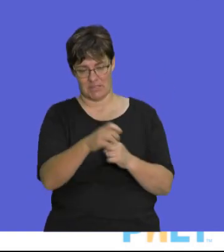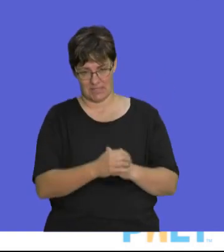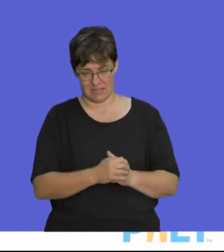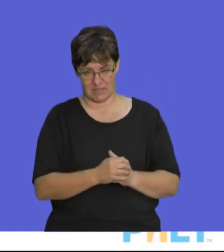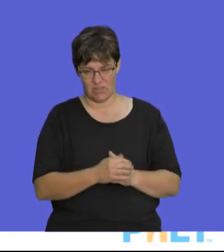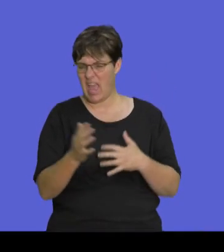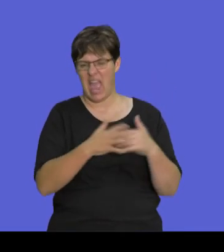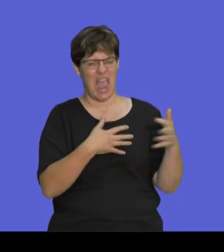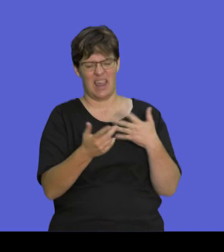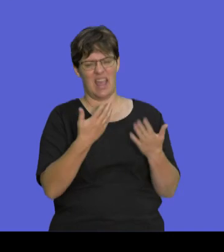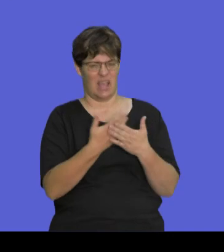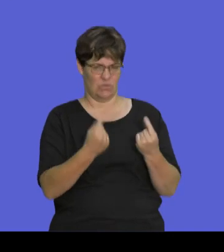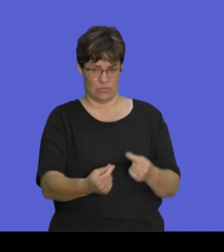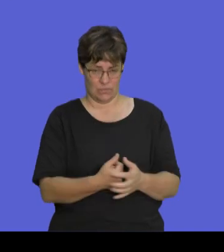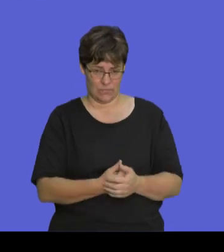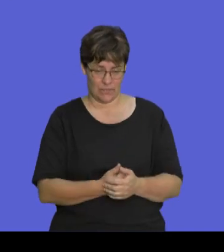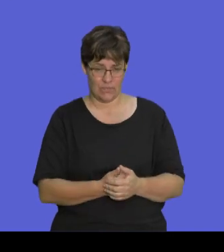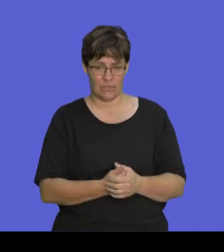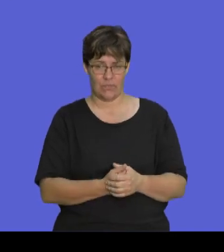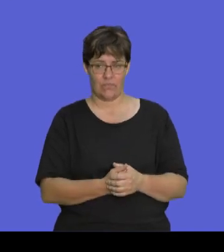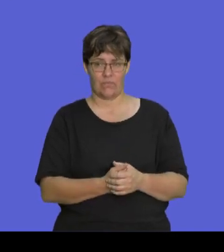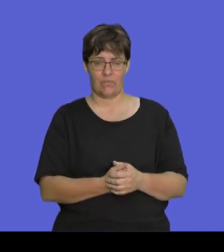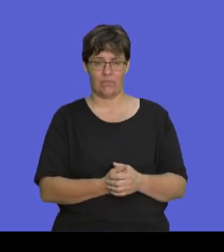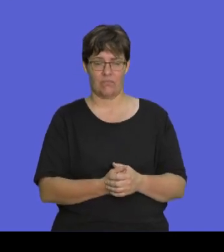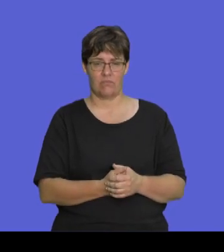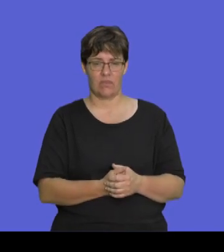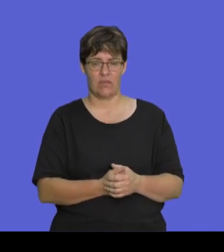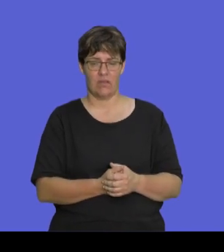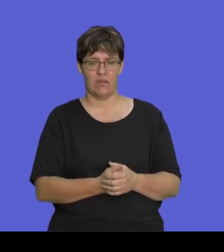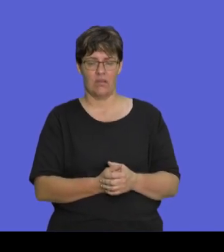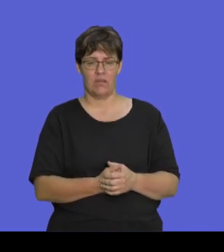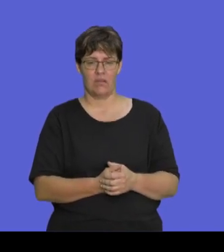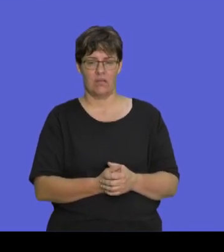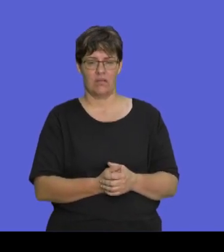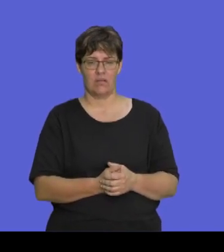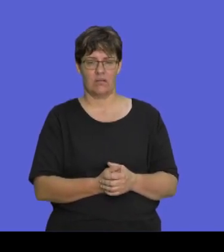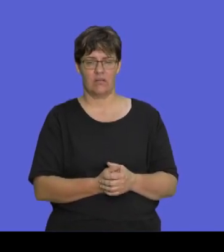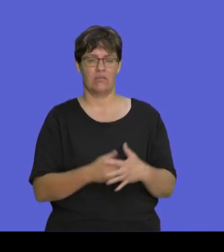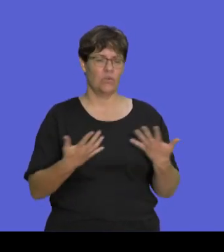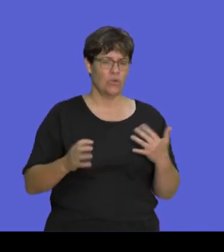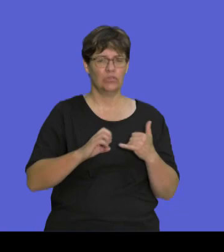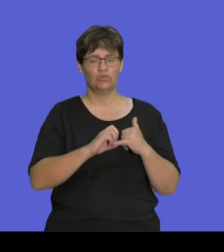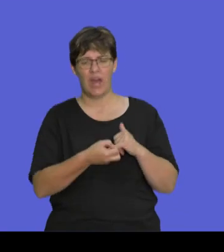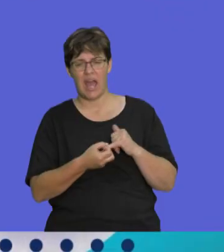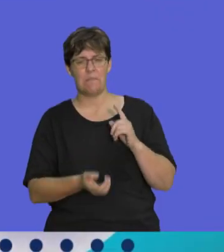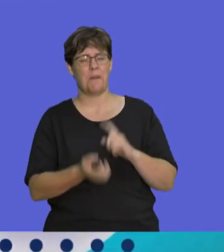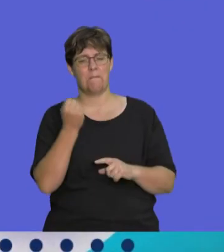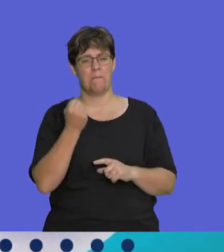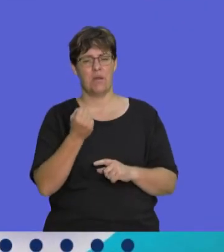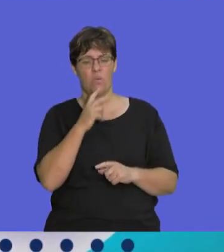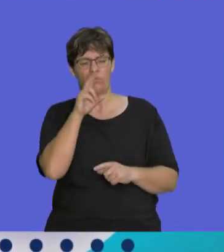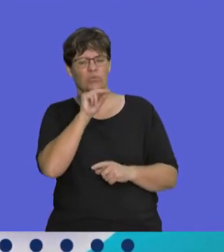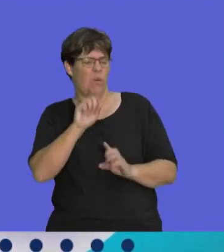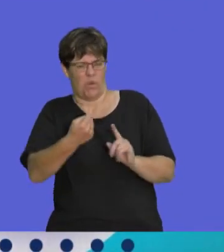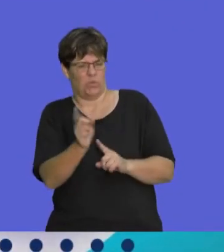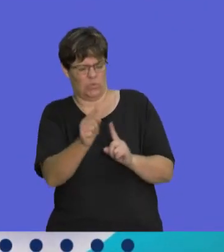which anyone can actually do. Now, having said that, I think we try and get a sense